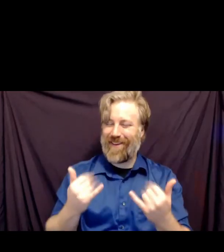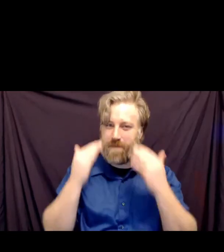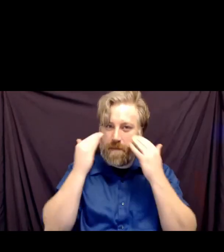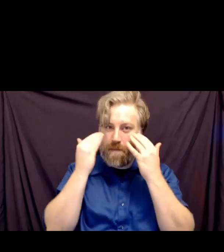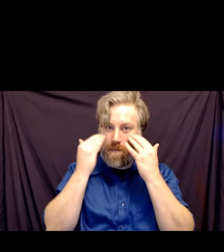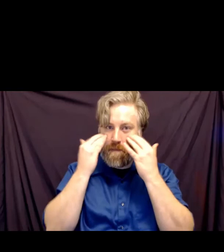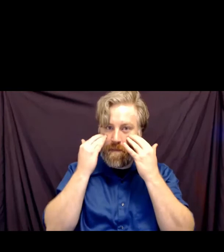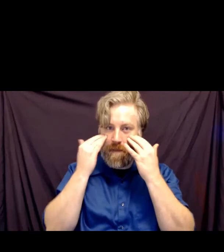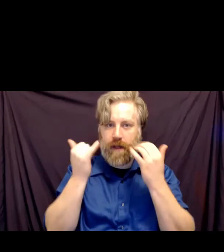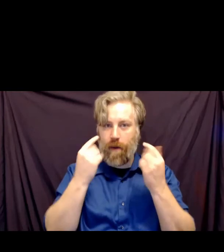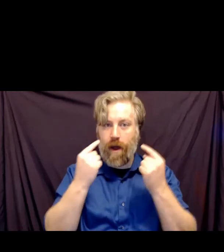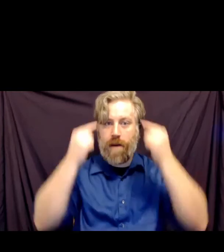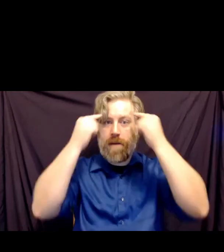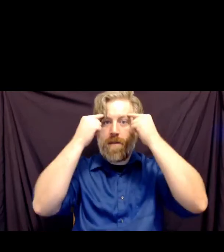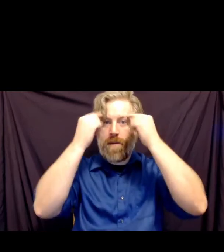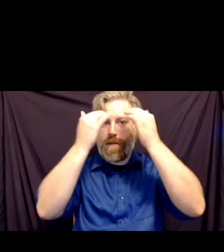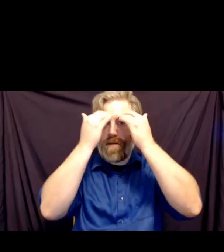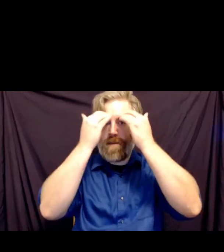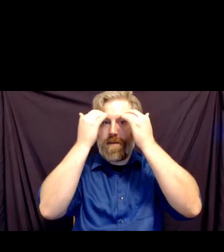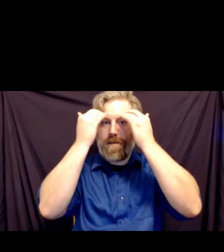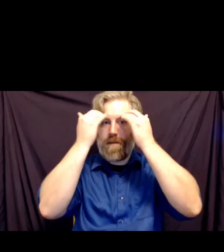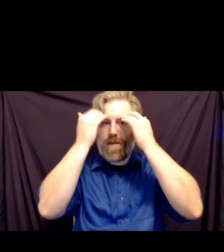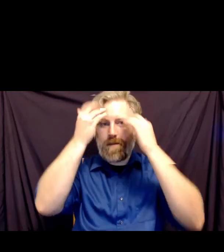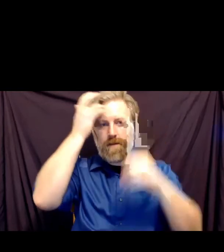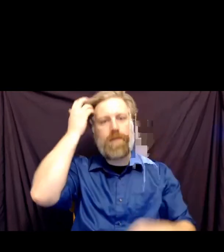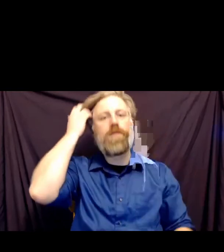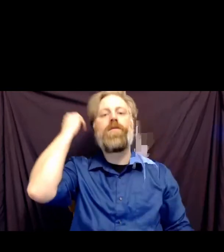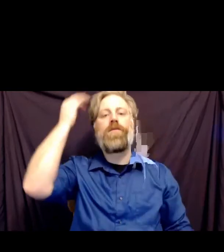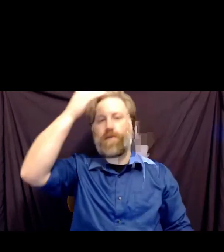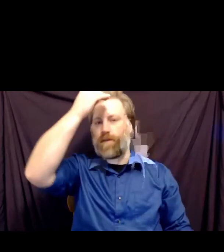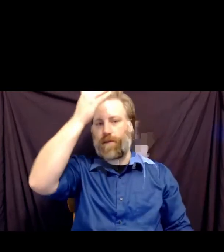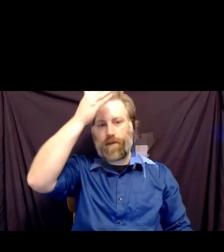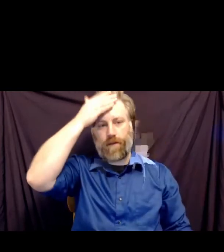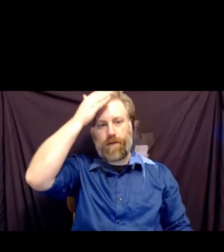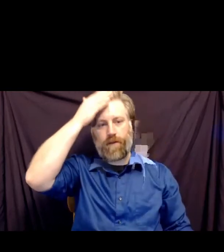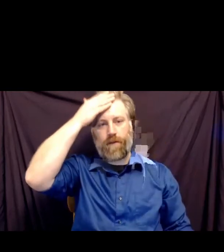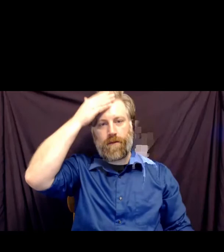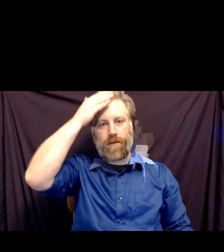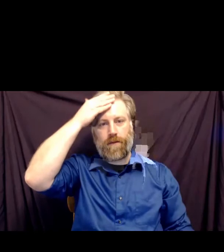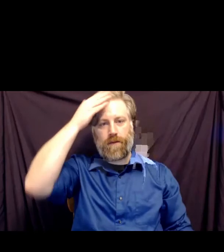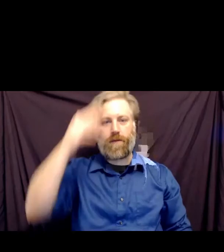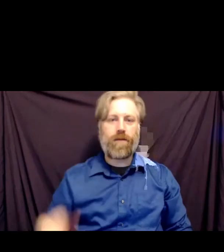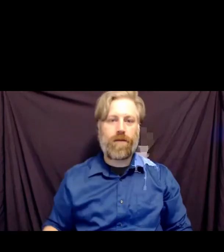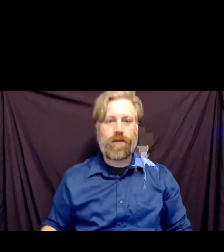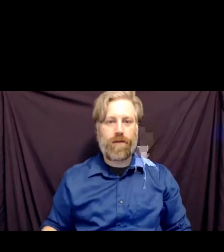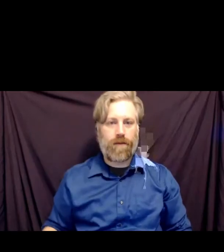the eyebrows are, the top of the head, cup the top of the head, the base of the